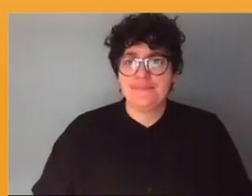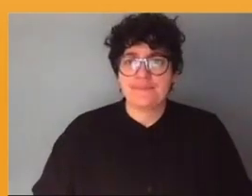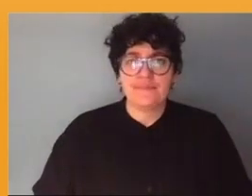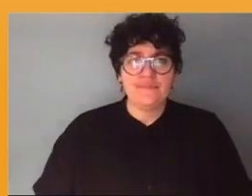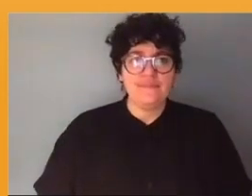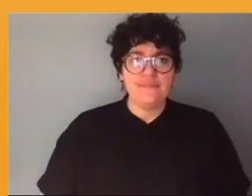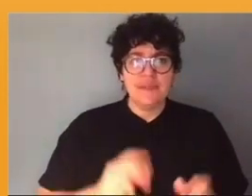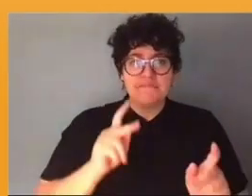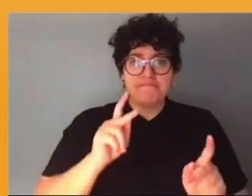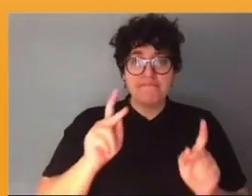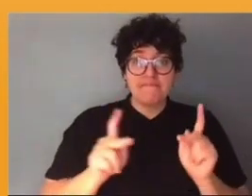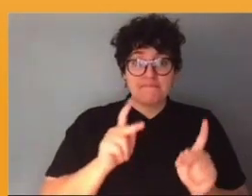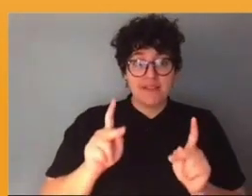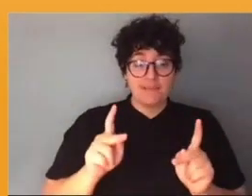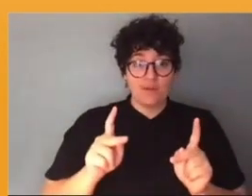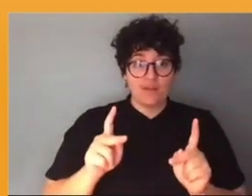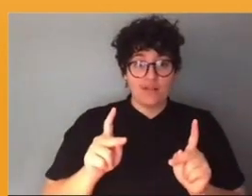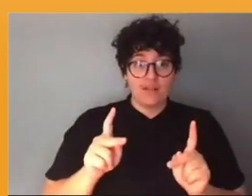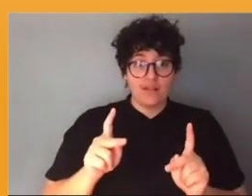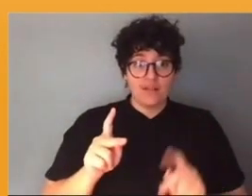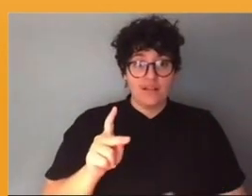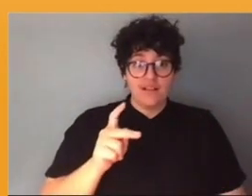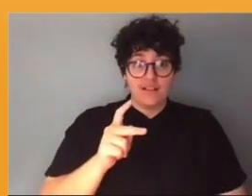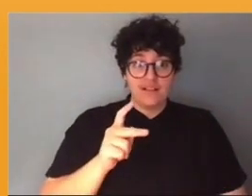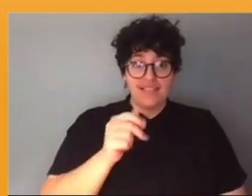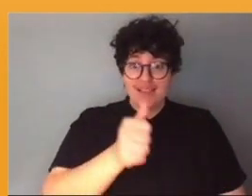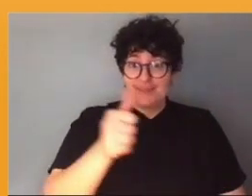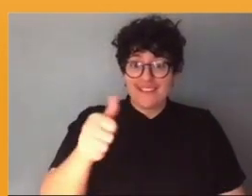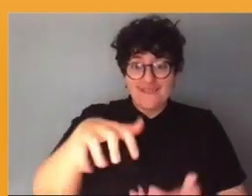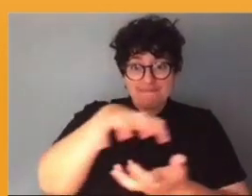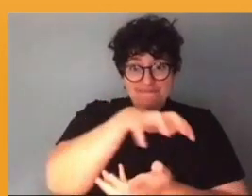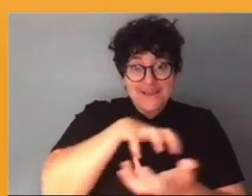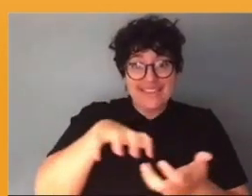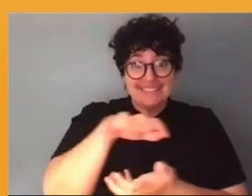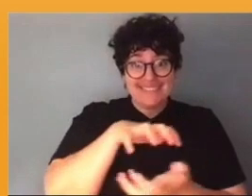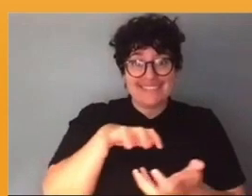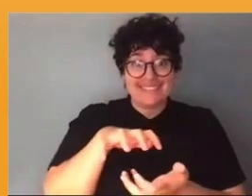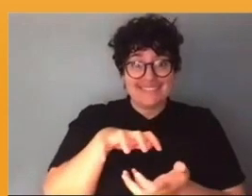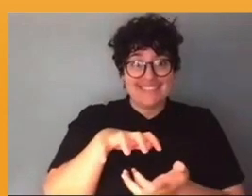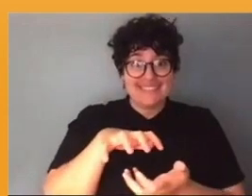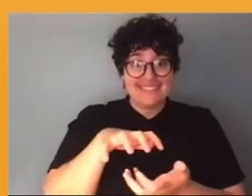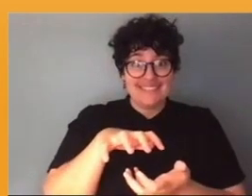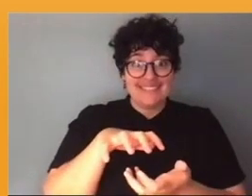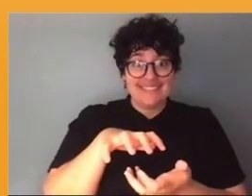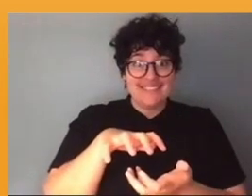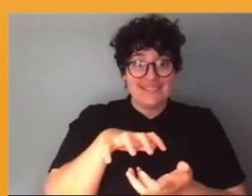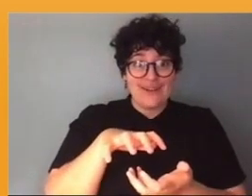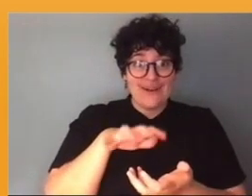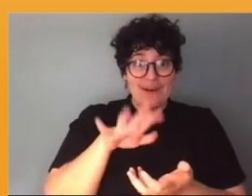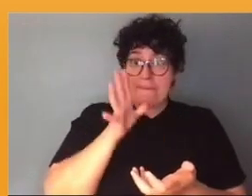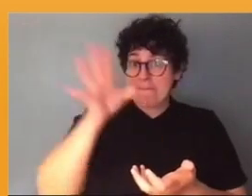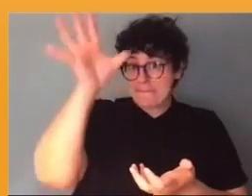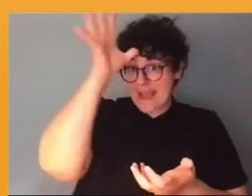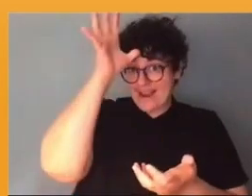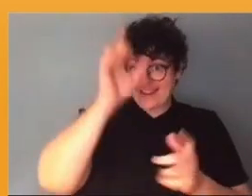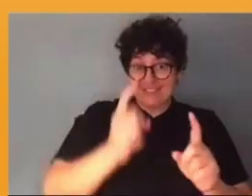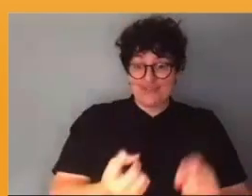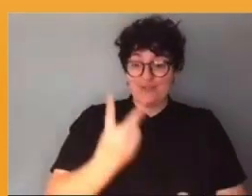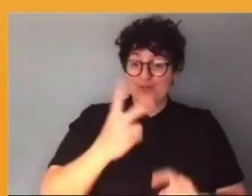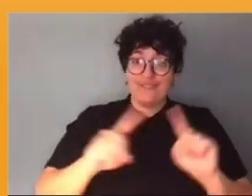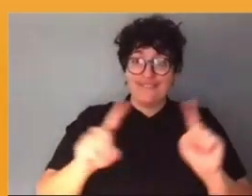people that's the children from mixed marriages. And so they have so